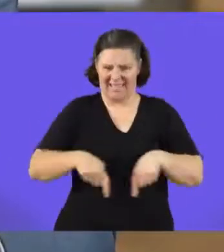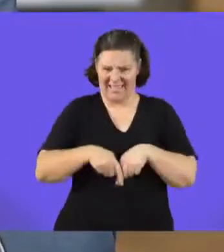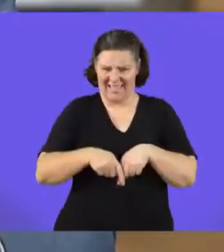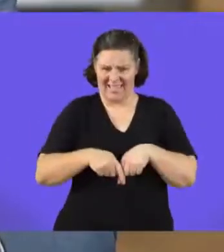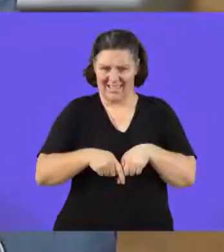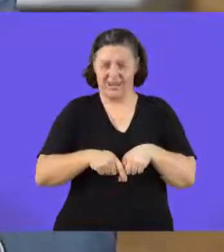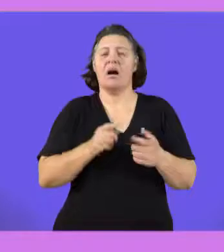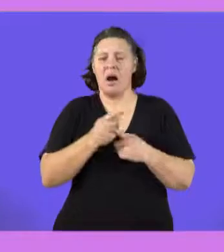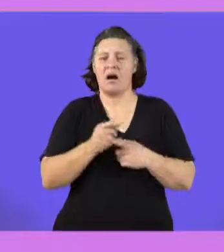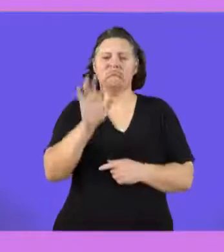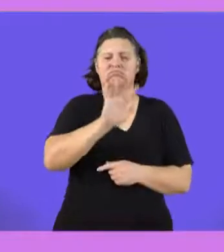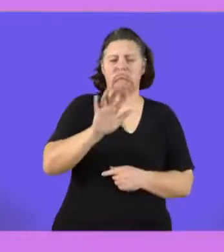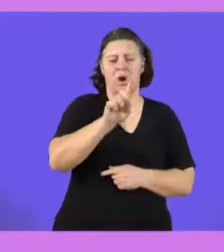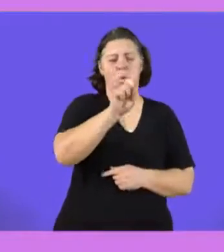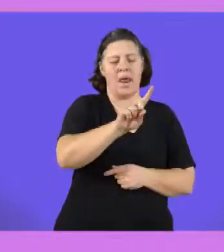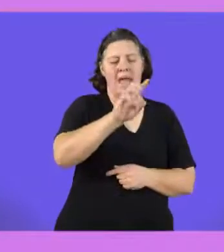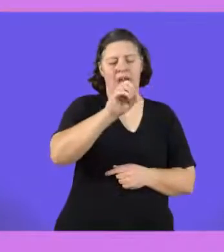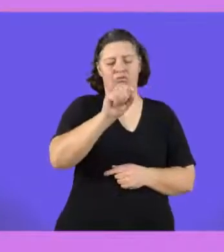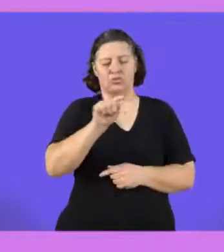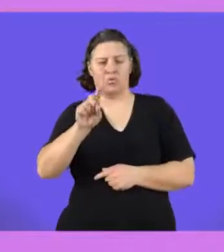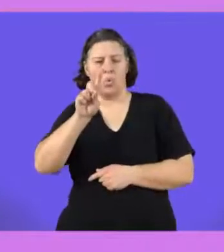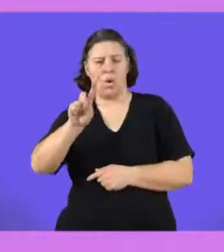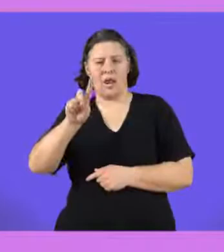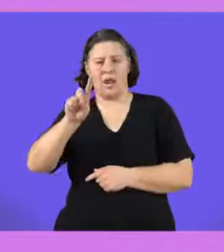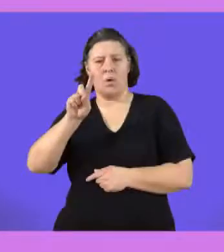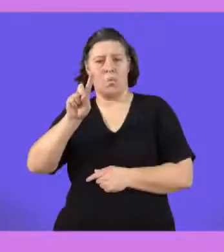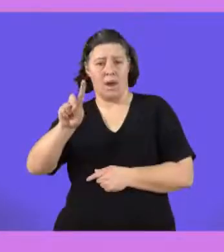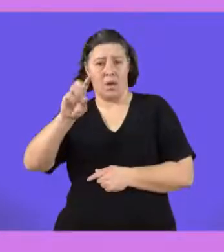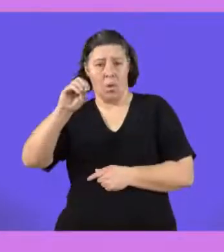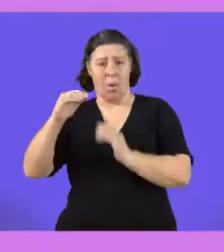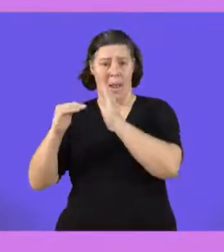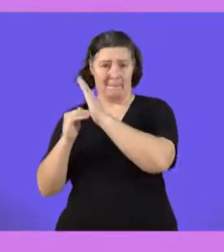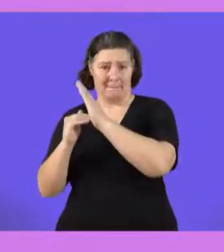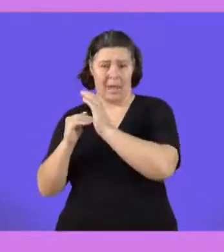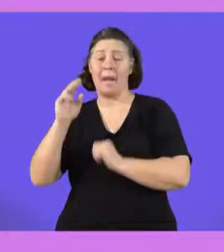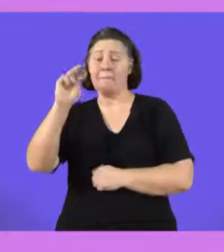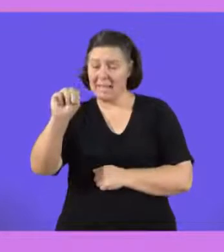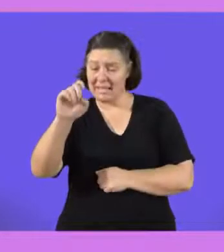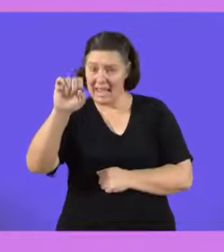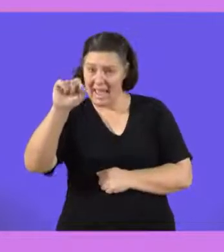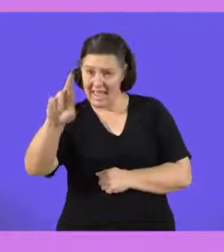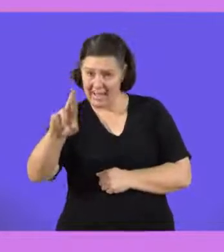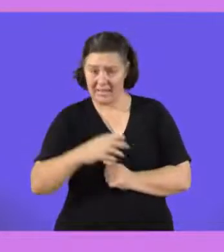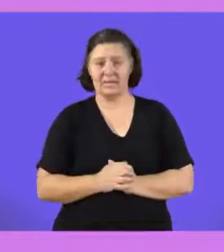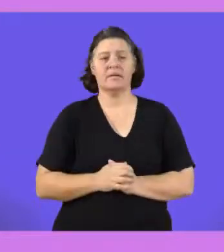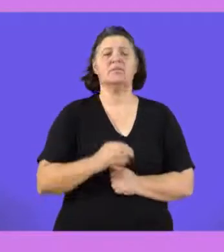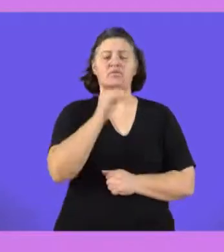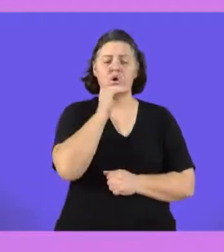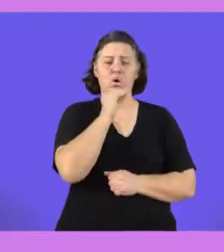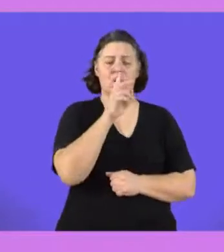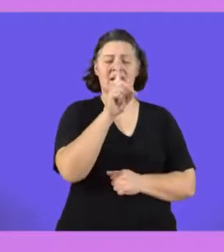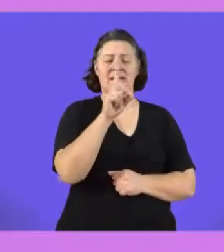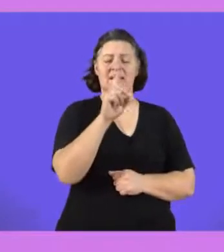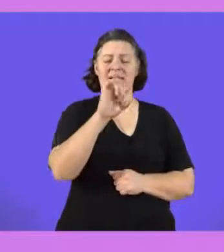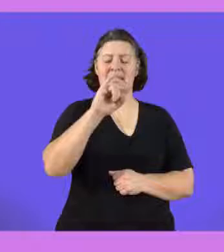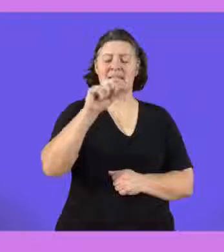rugby field, the length of a rugby field will be more or less 100 to 110 meters. Now we look at